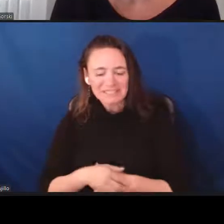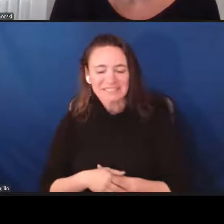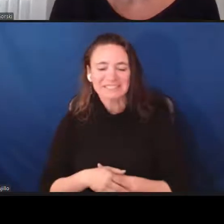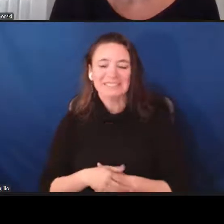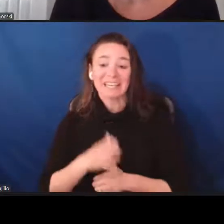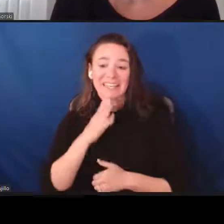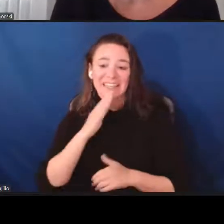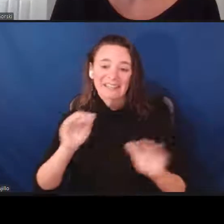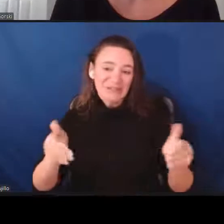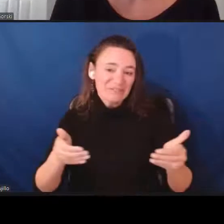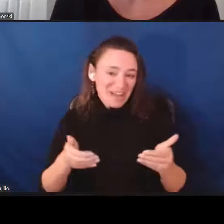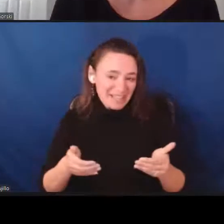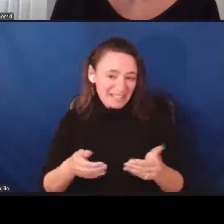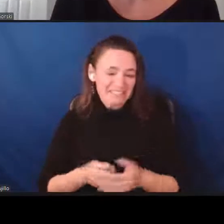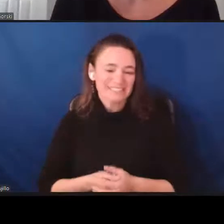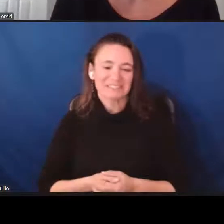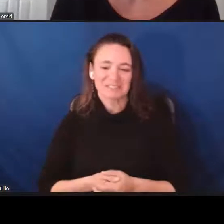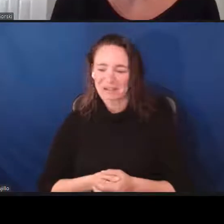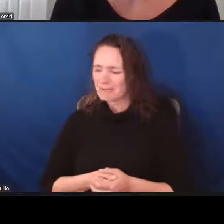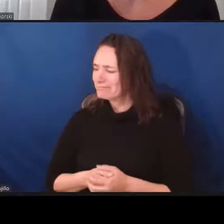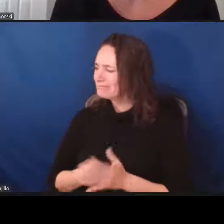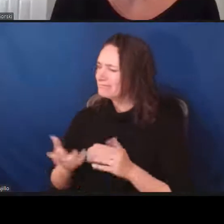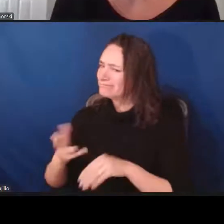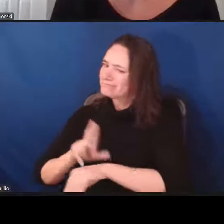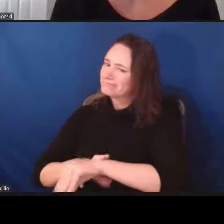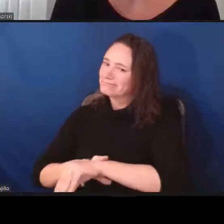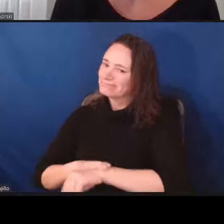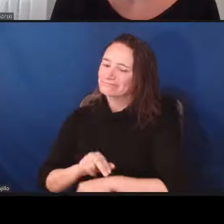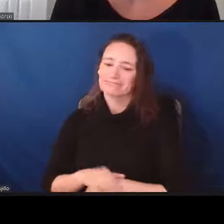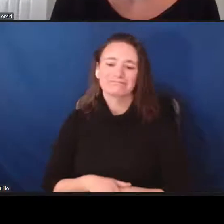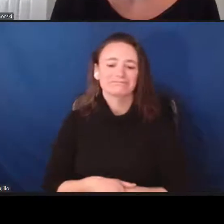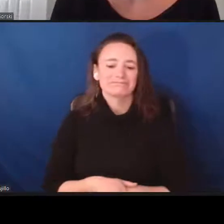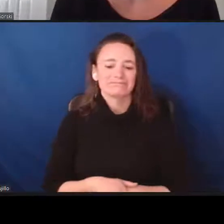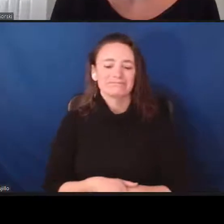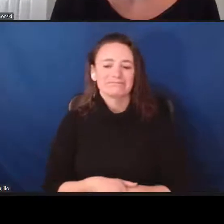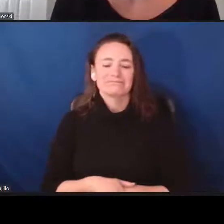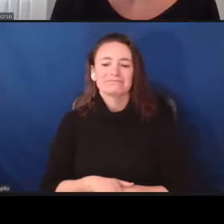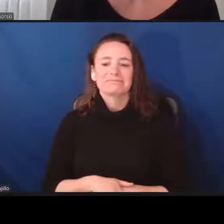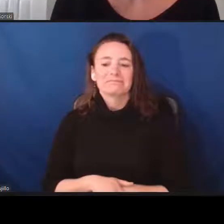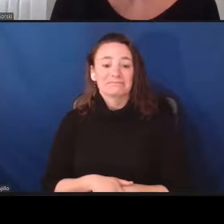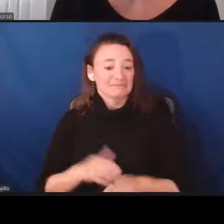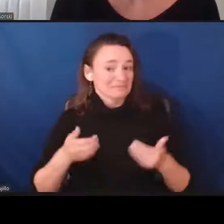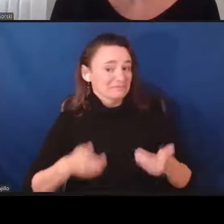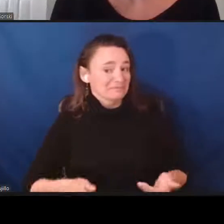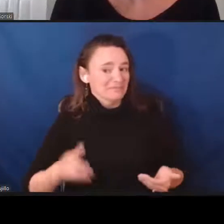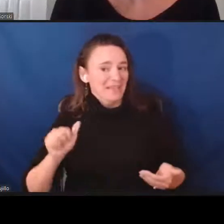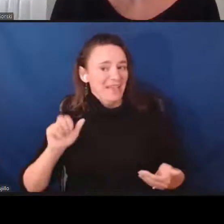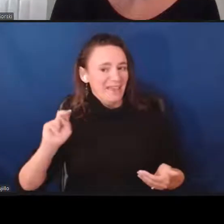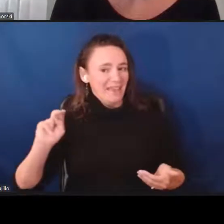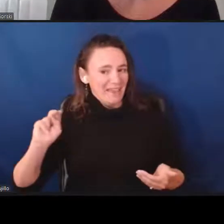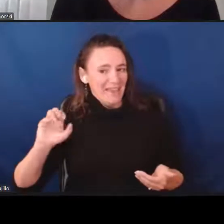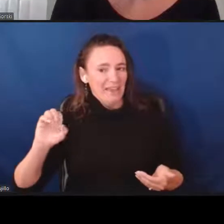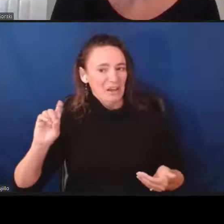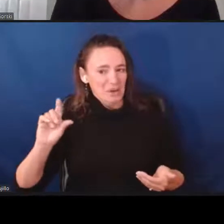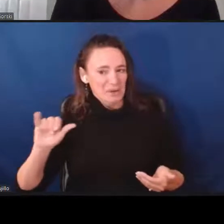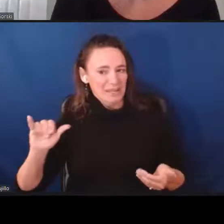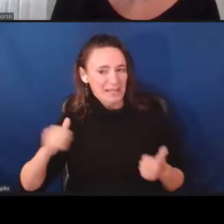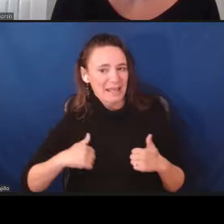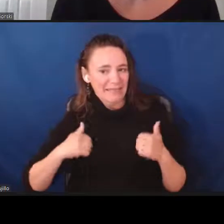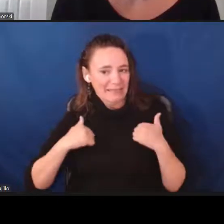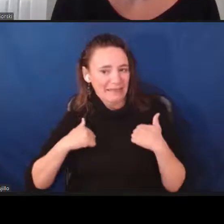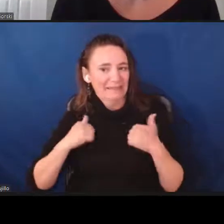me. Absolutely. So my name is Ann Cody, and I live and work in